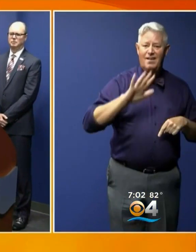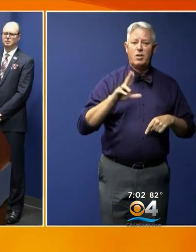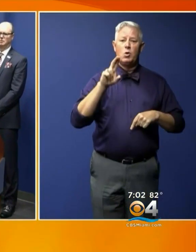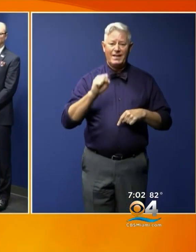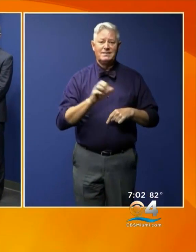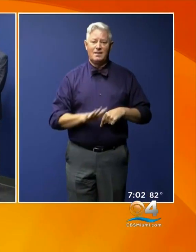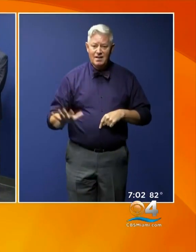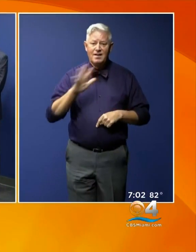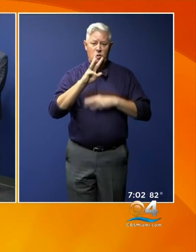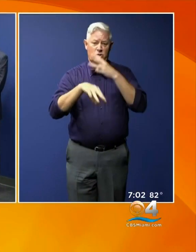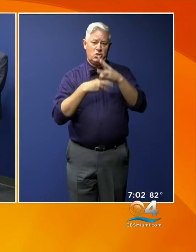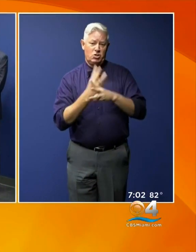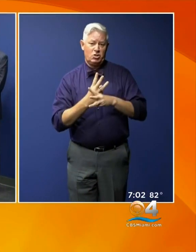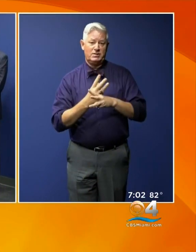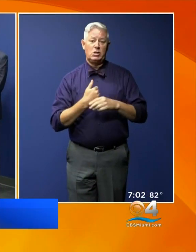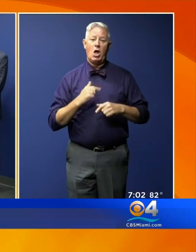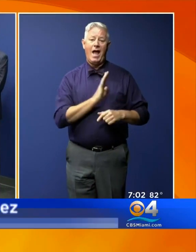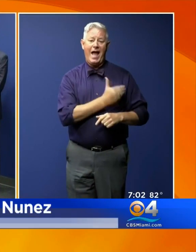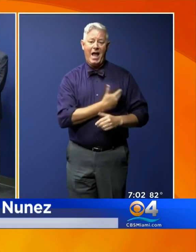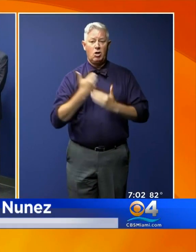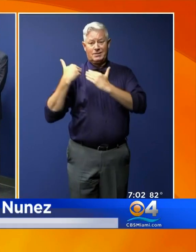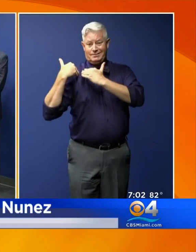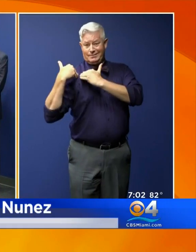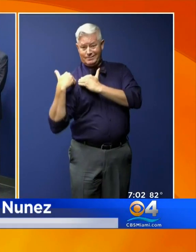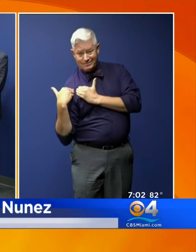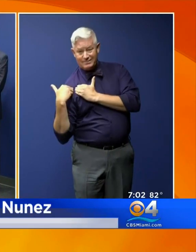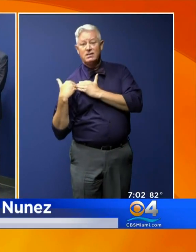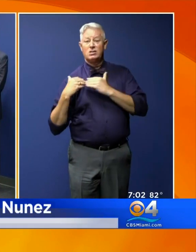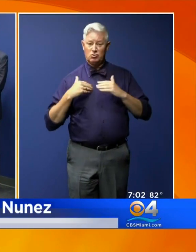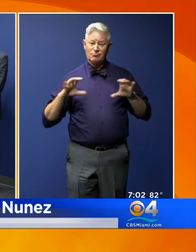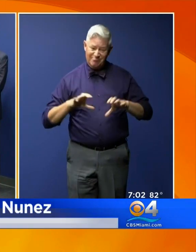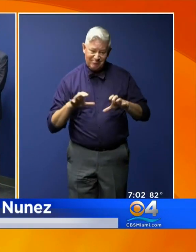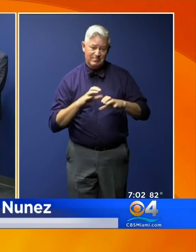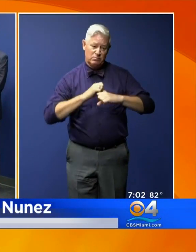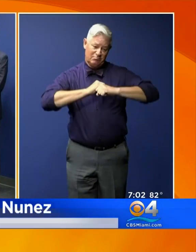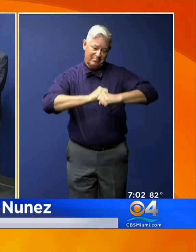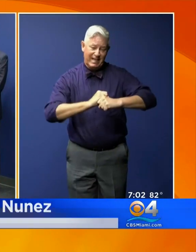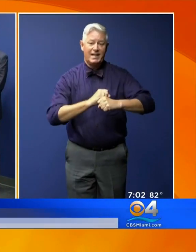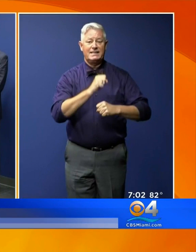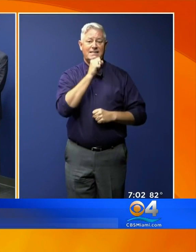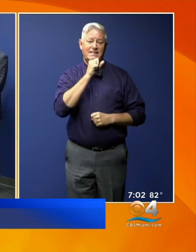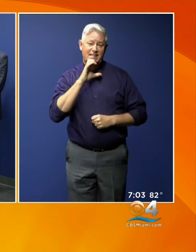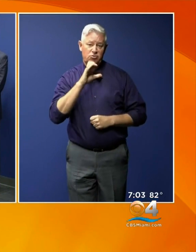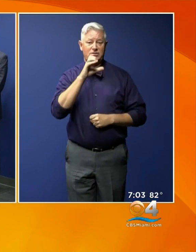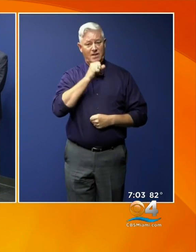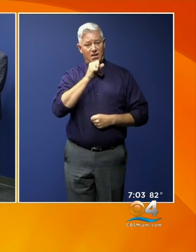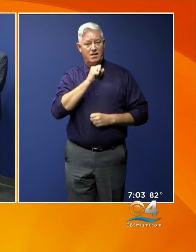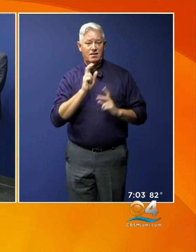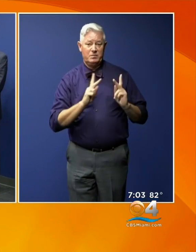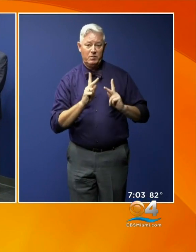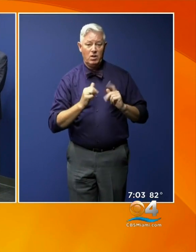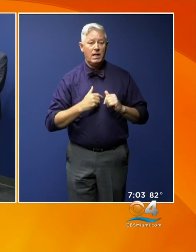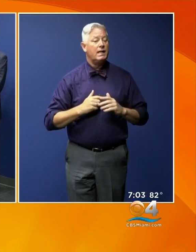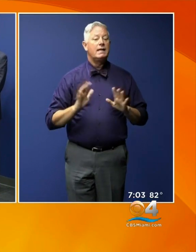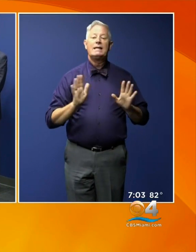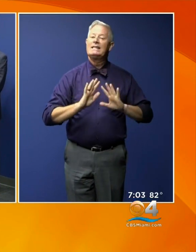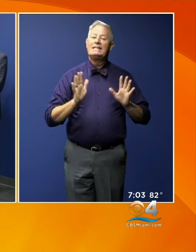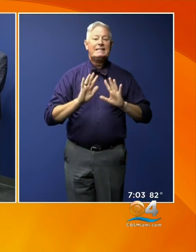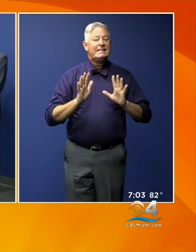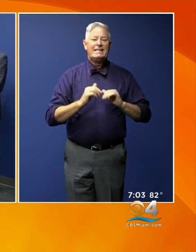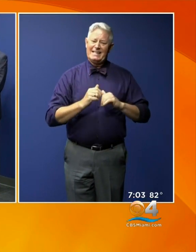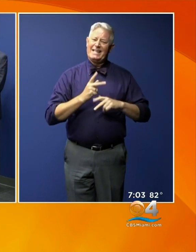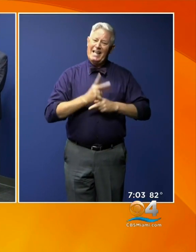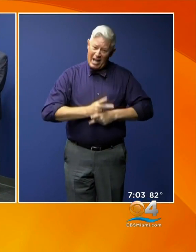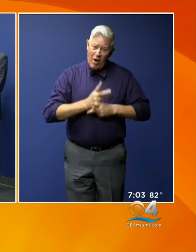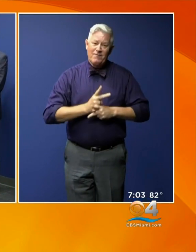DEADLY FOR THE ELDERLY. IT IS INCUMBENT UPON ALL OF US TO DO OUR PART TO PROTECT OUR ELDERLY. SO PLEASE DO NOT COMPROMISE THE HEALTH OF